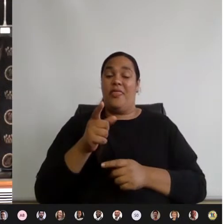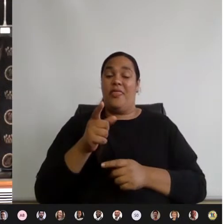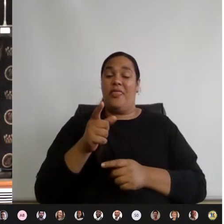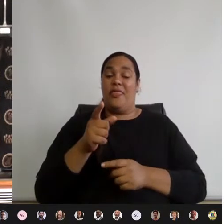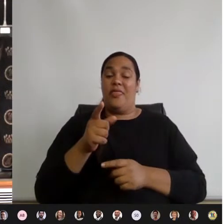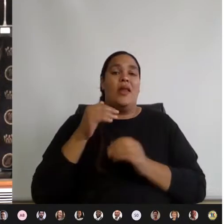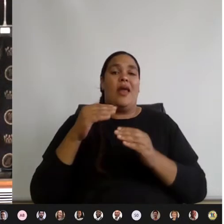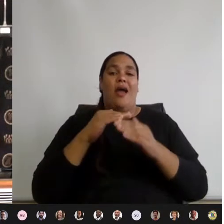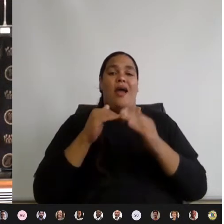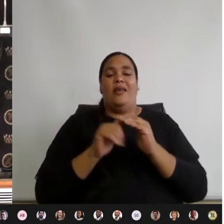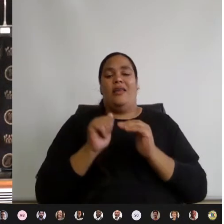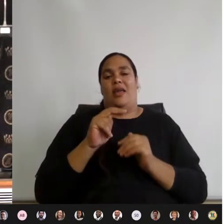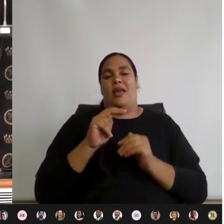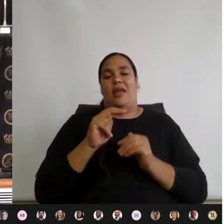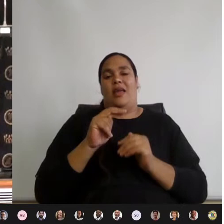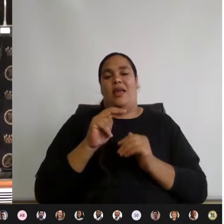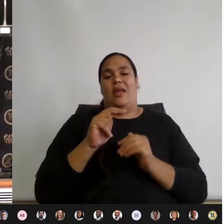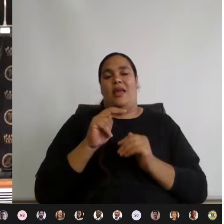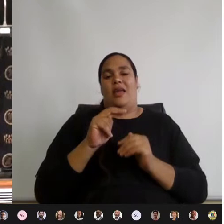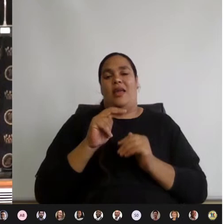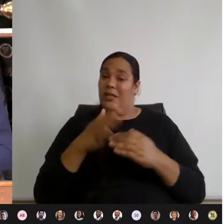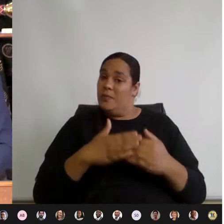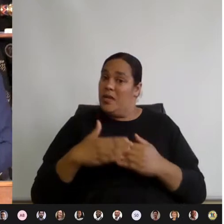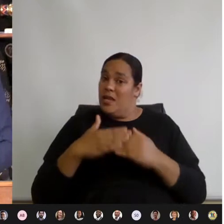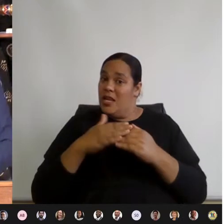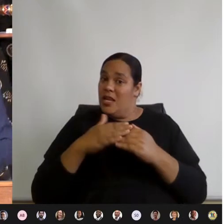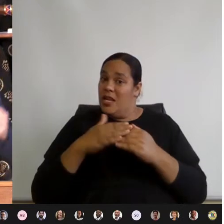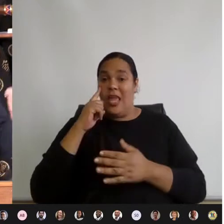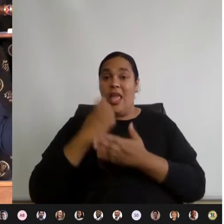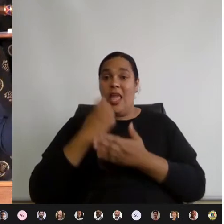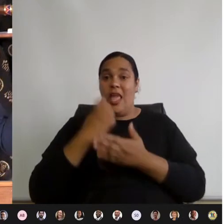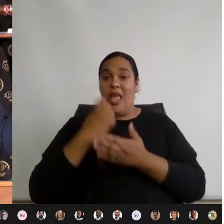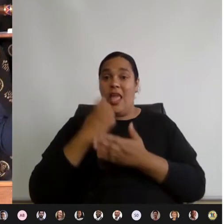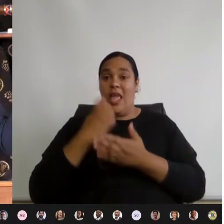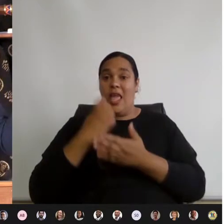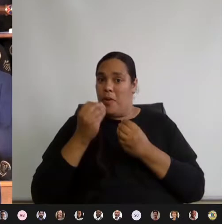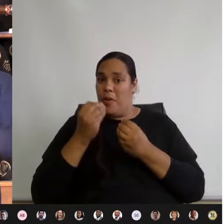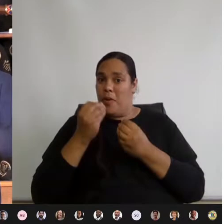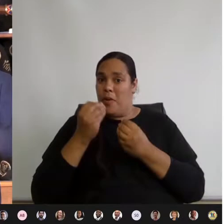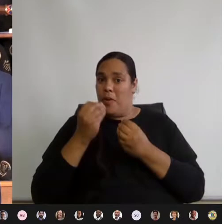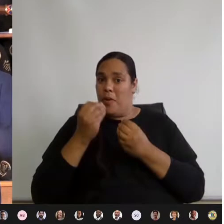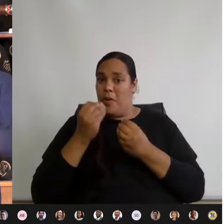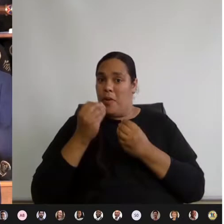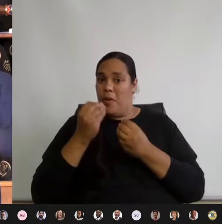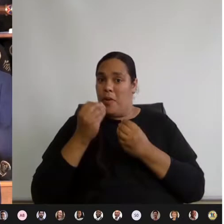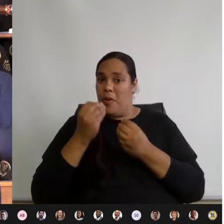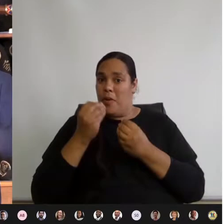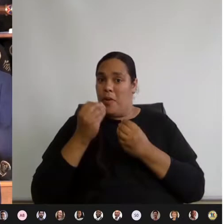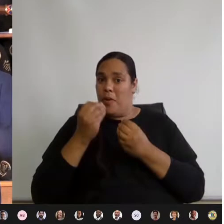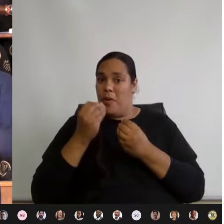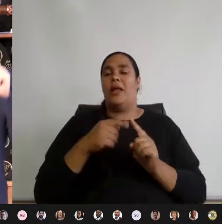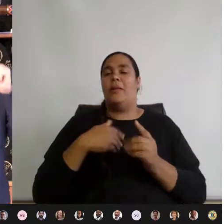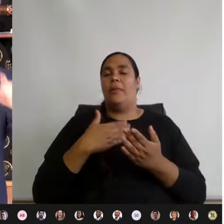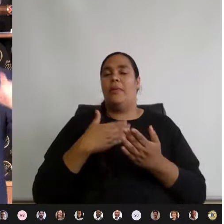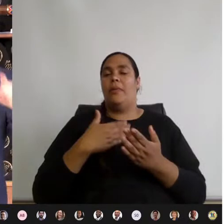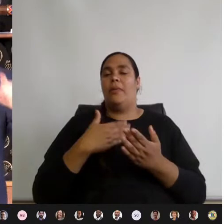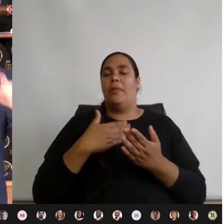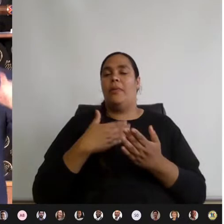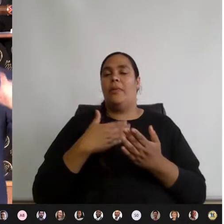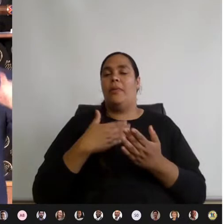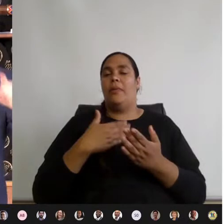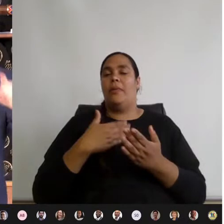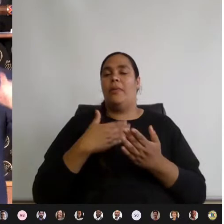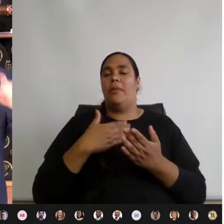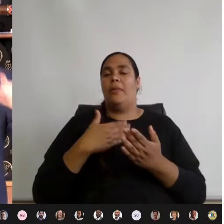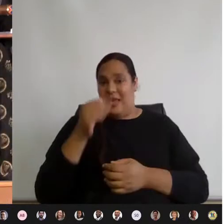So you must also be careful on the kind of evidence that you get and then what's happening around it. But what I can say to you is that the DA